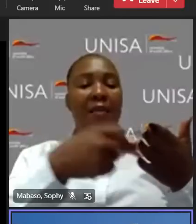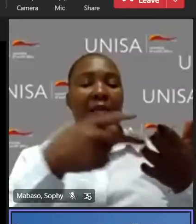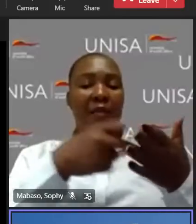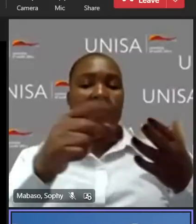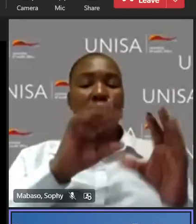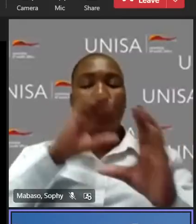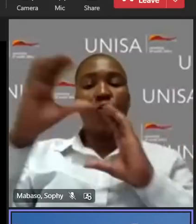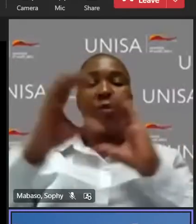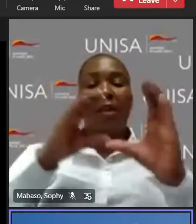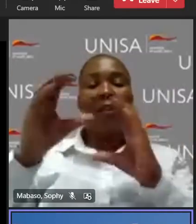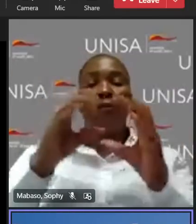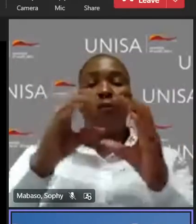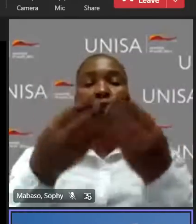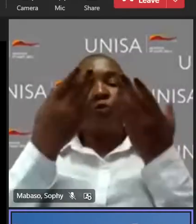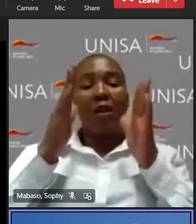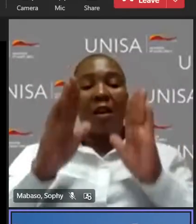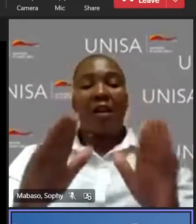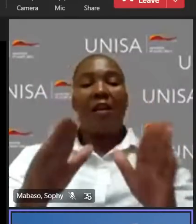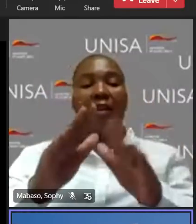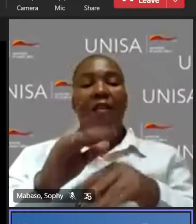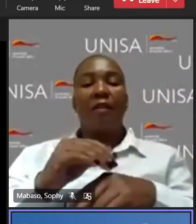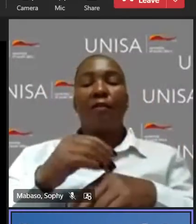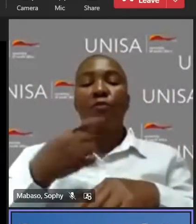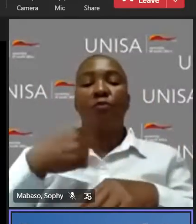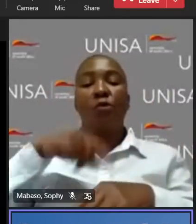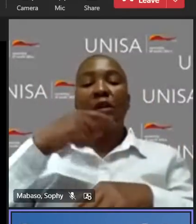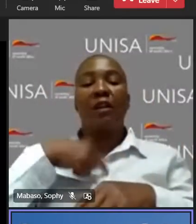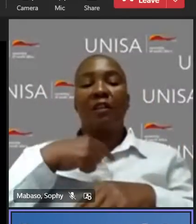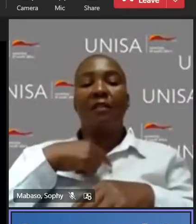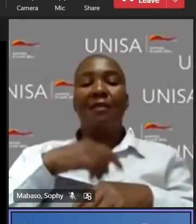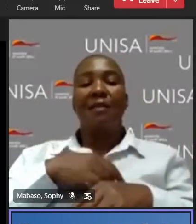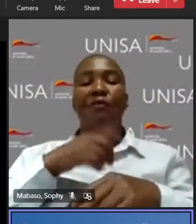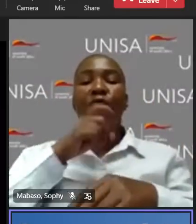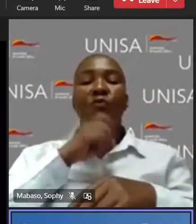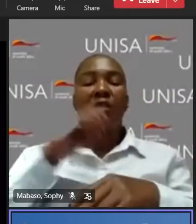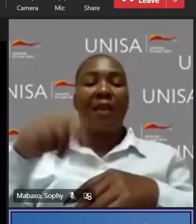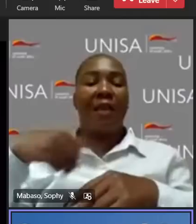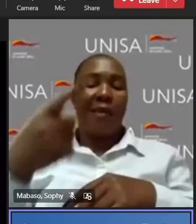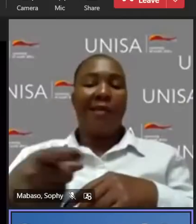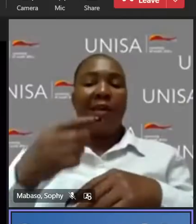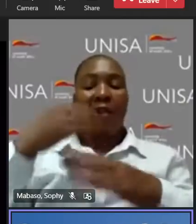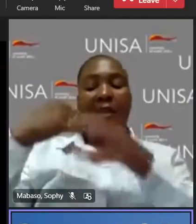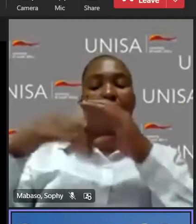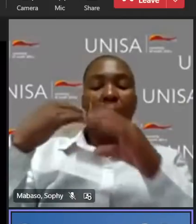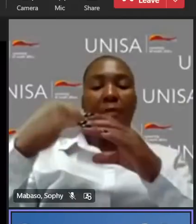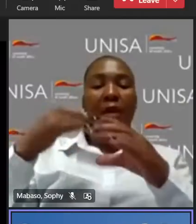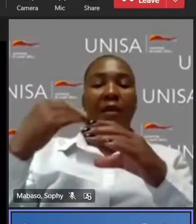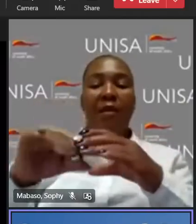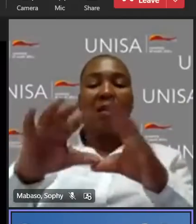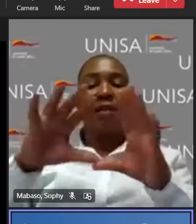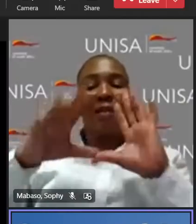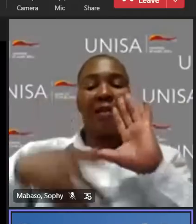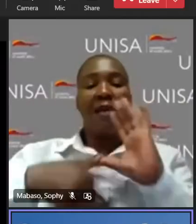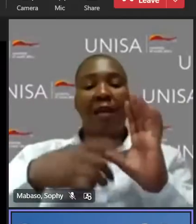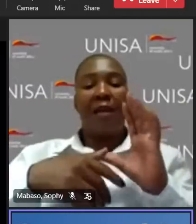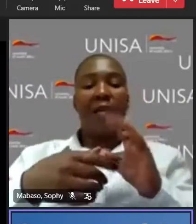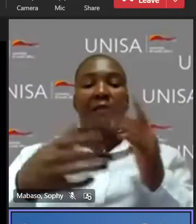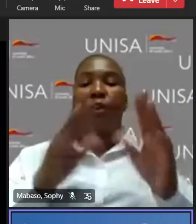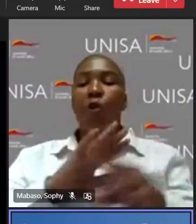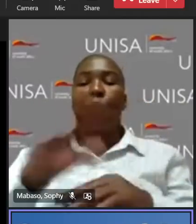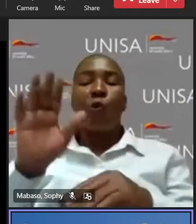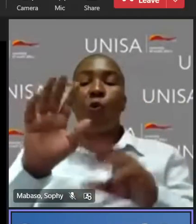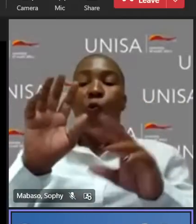with students. We are not using any other emails except My Life, no Gmail email